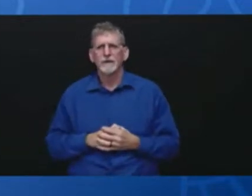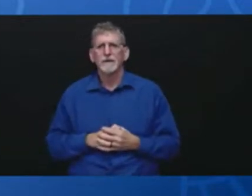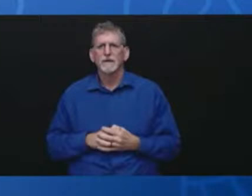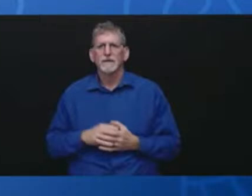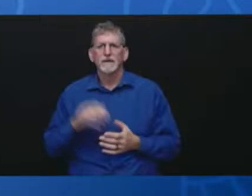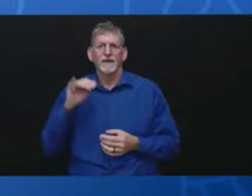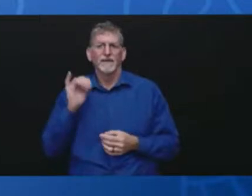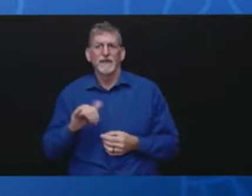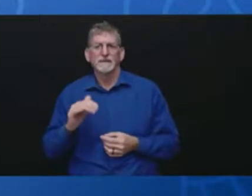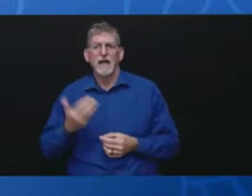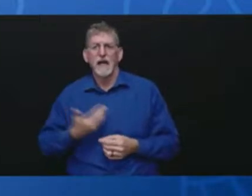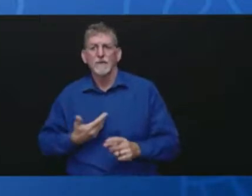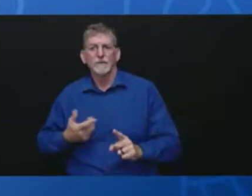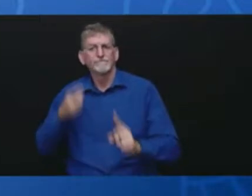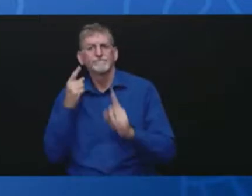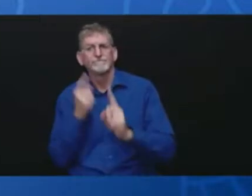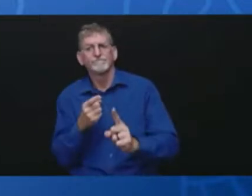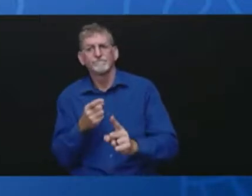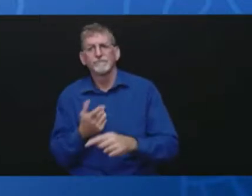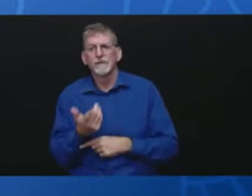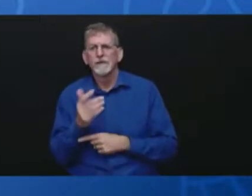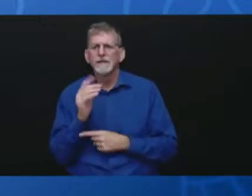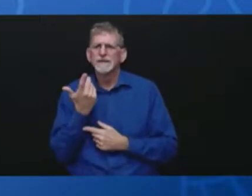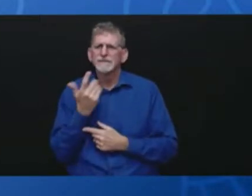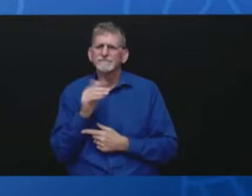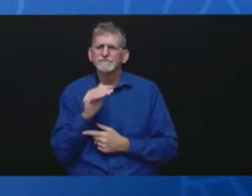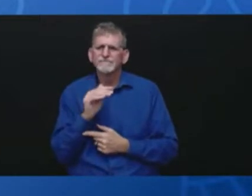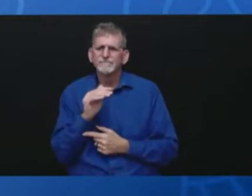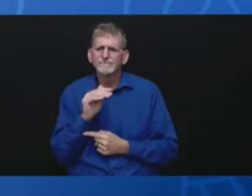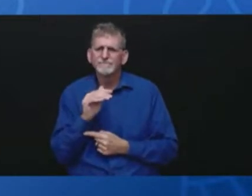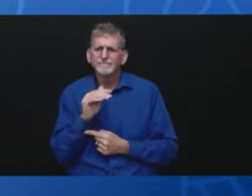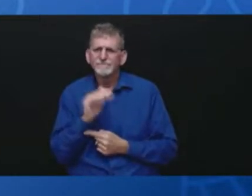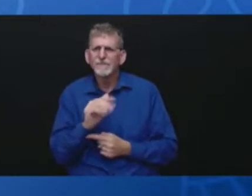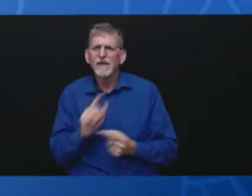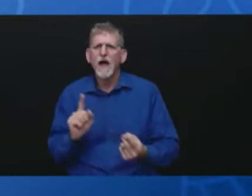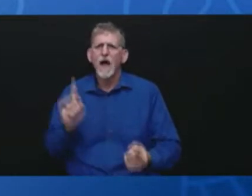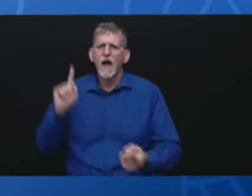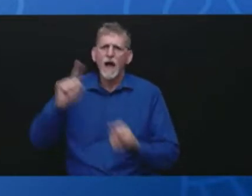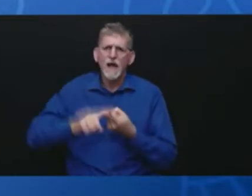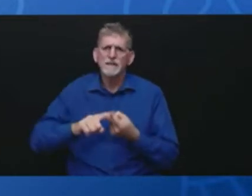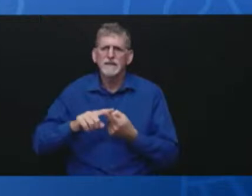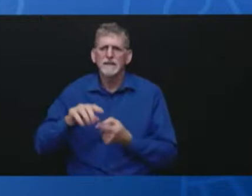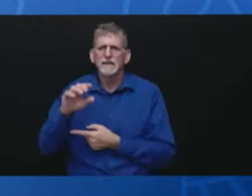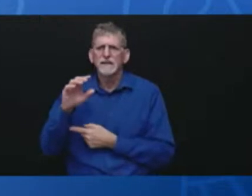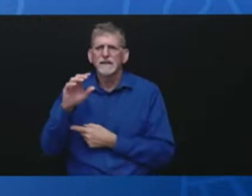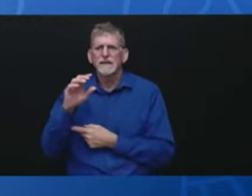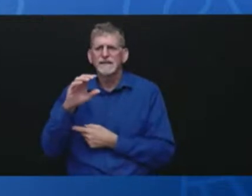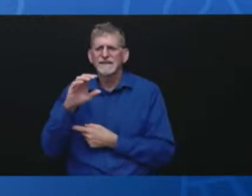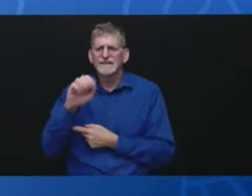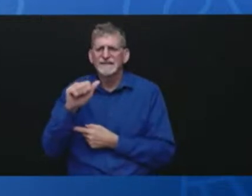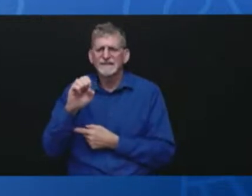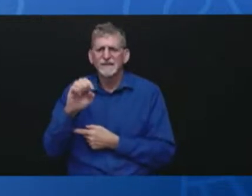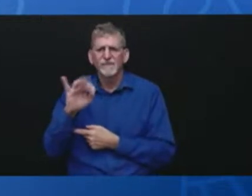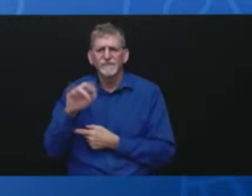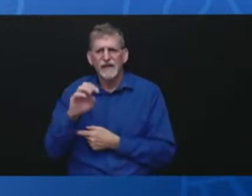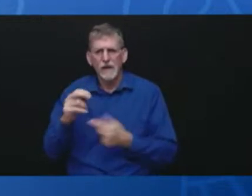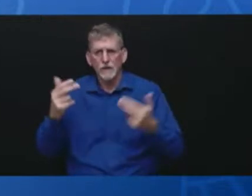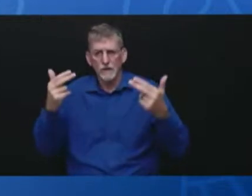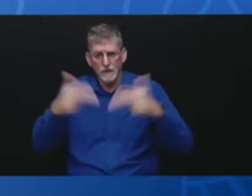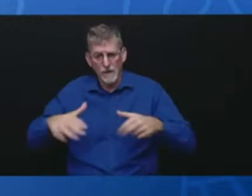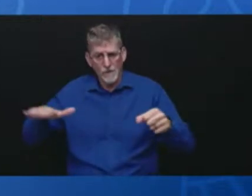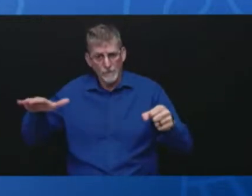just a reminder that until there is a ceasefire, a full ceasefire, that's when, as the President